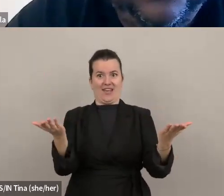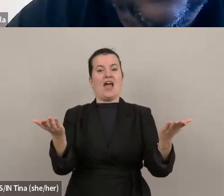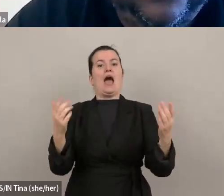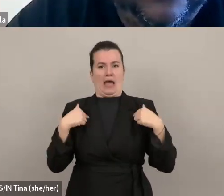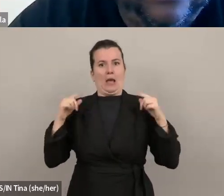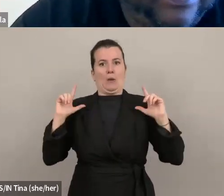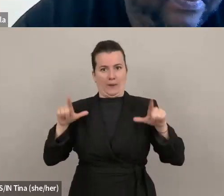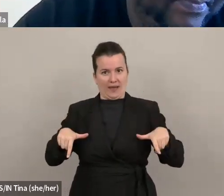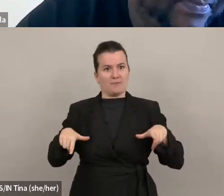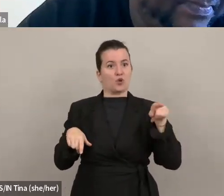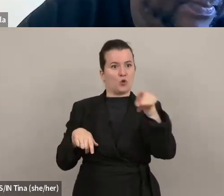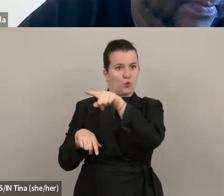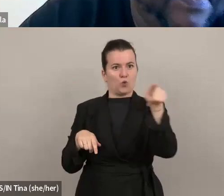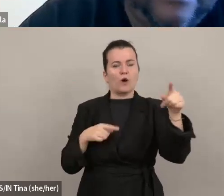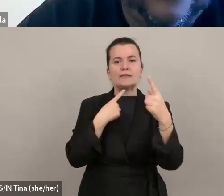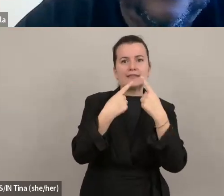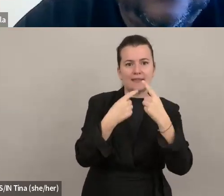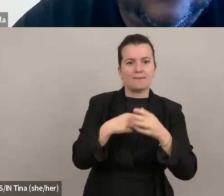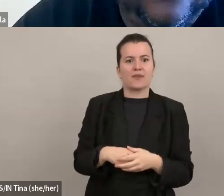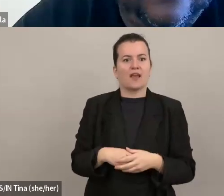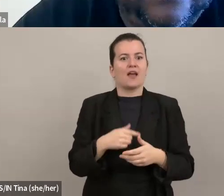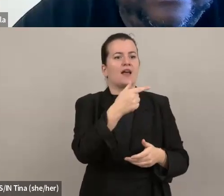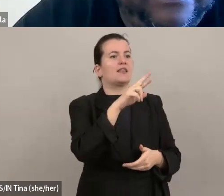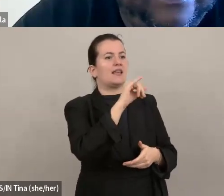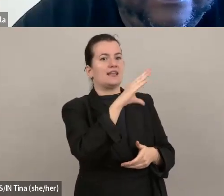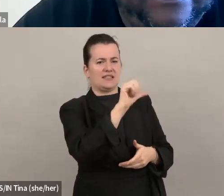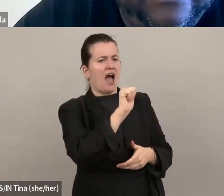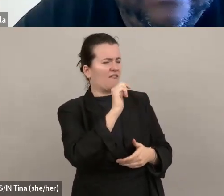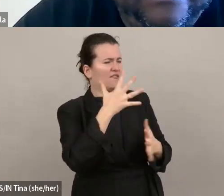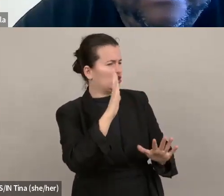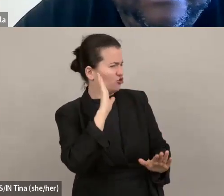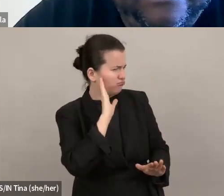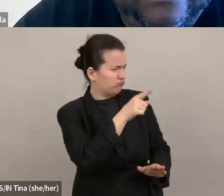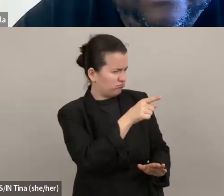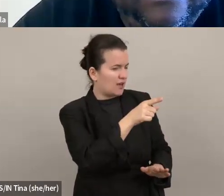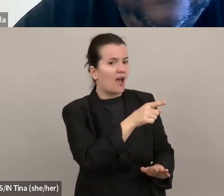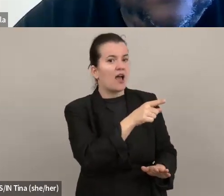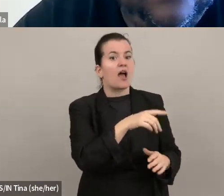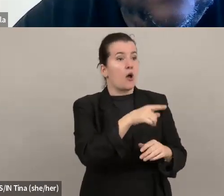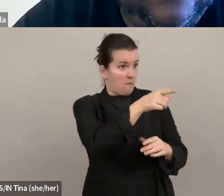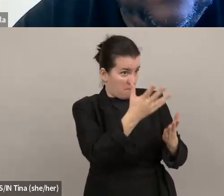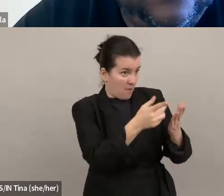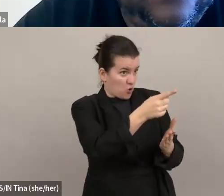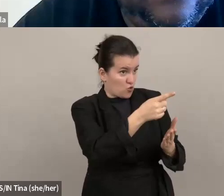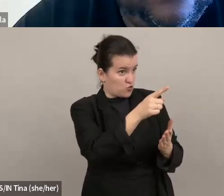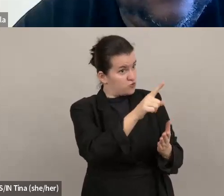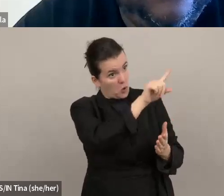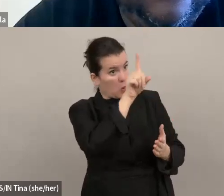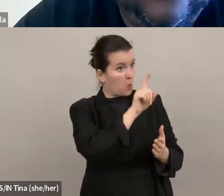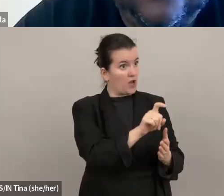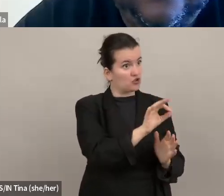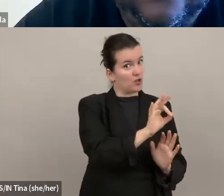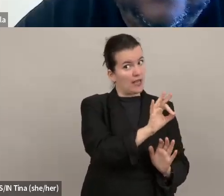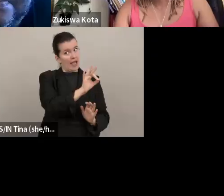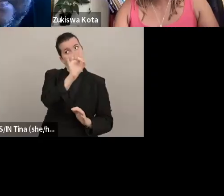any questions. I think given that, Tricia, we heard your voice first, I'm curious to know if you have any questions that you'd like to throw